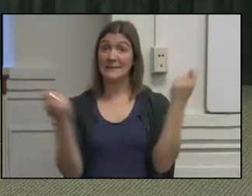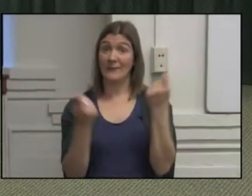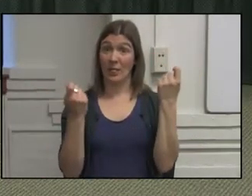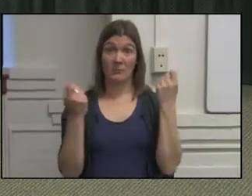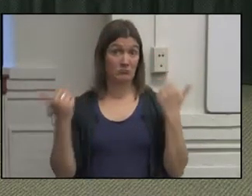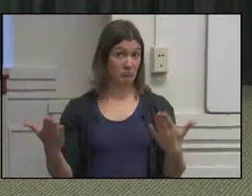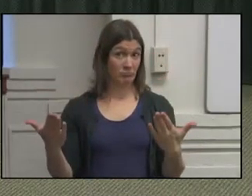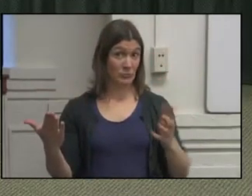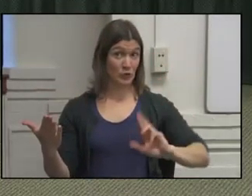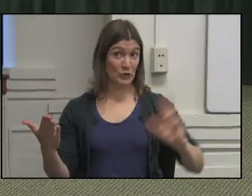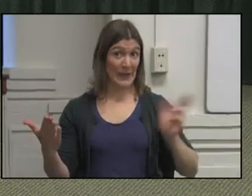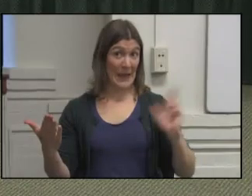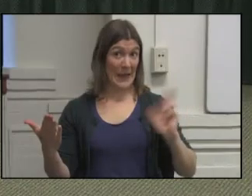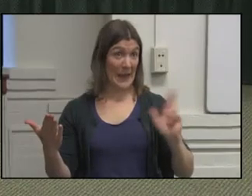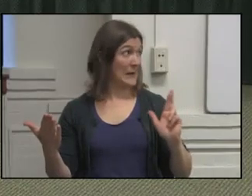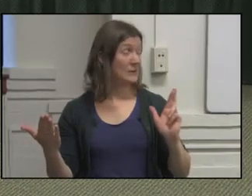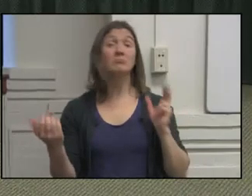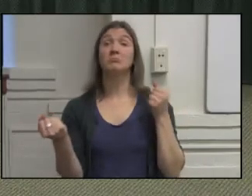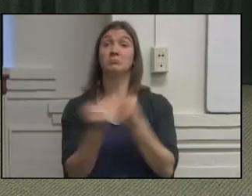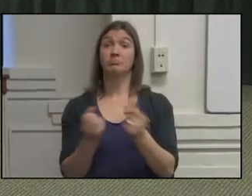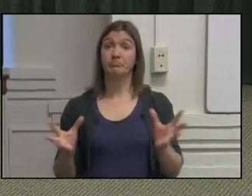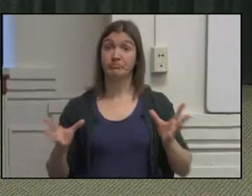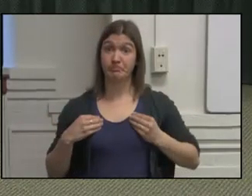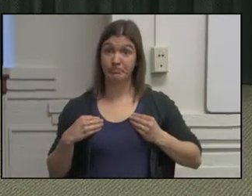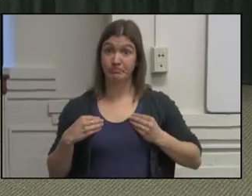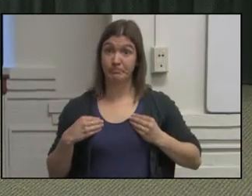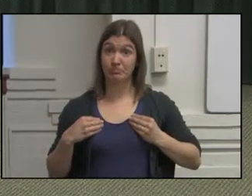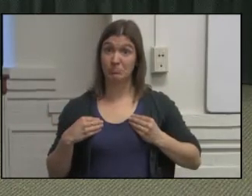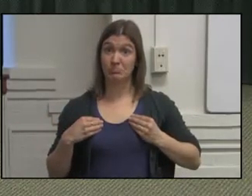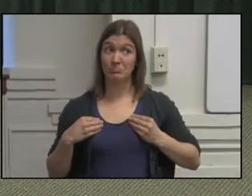Garden. All those in favor of that motion?